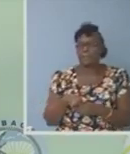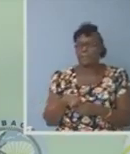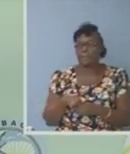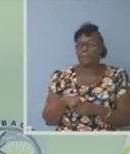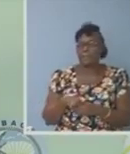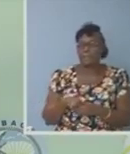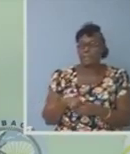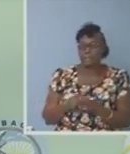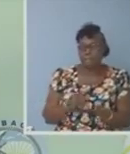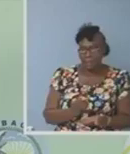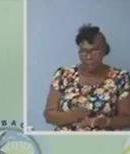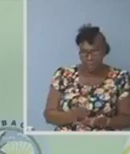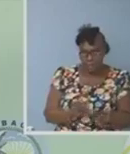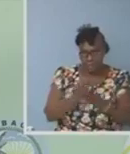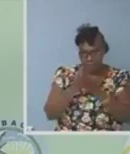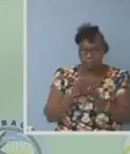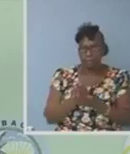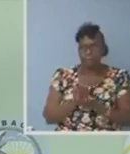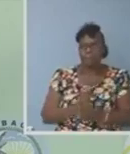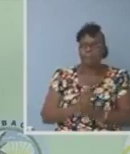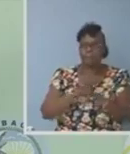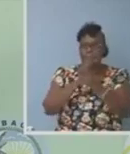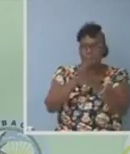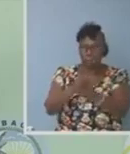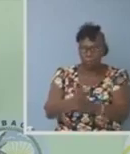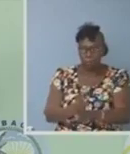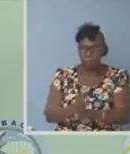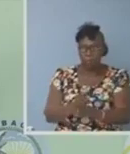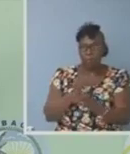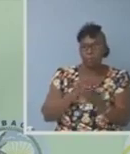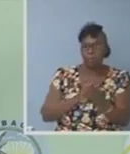liquidity support loan program for the benefit